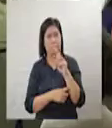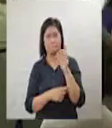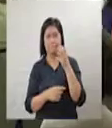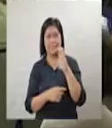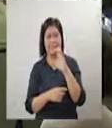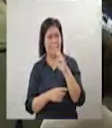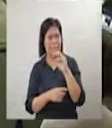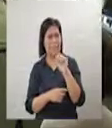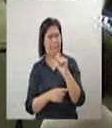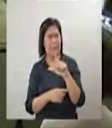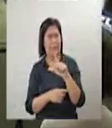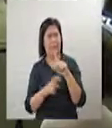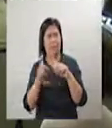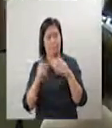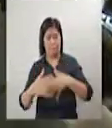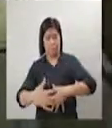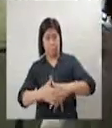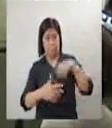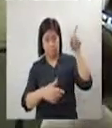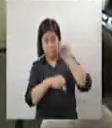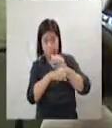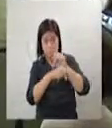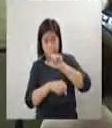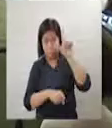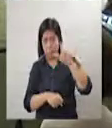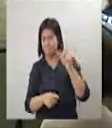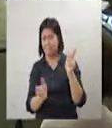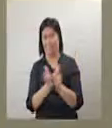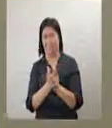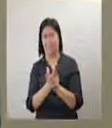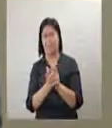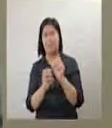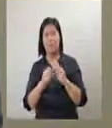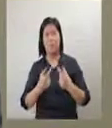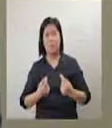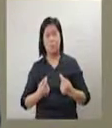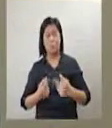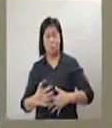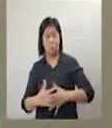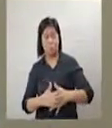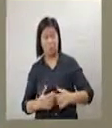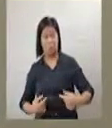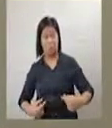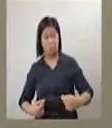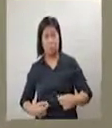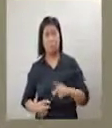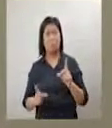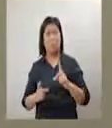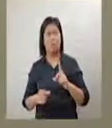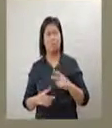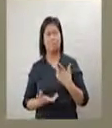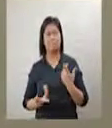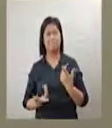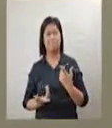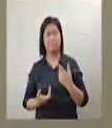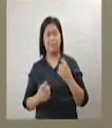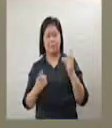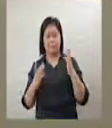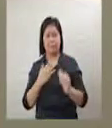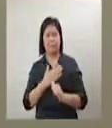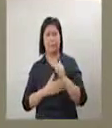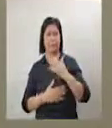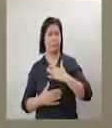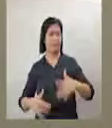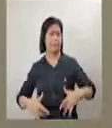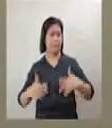so they succumb to ways that endanger their lives. And so this is not